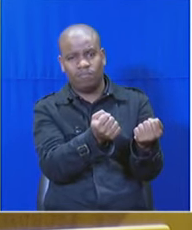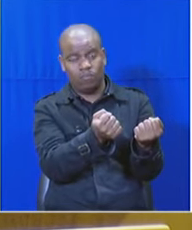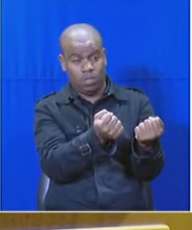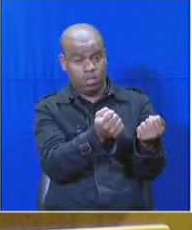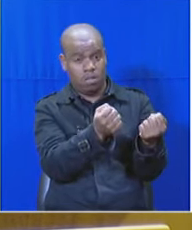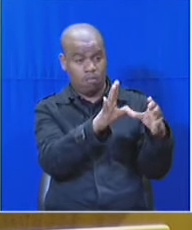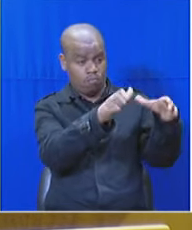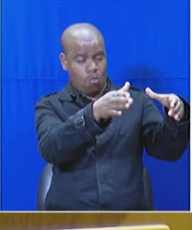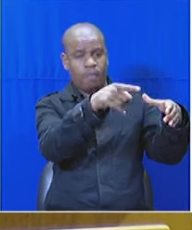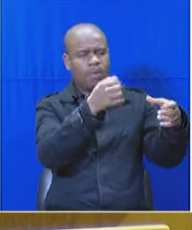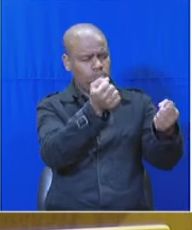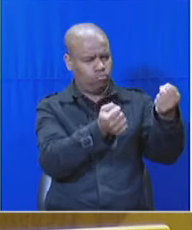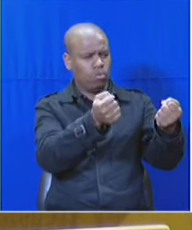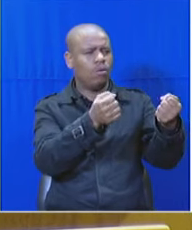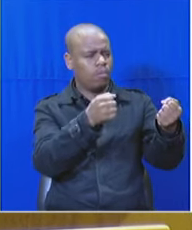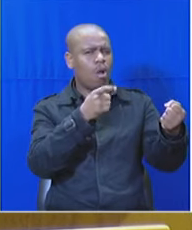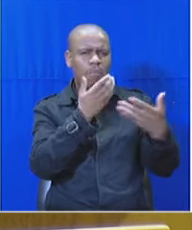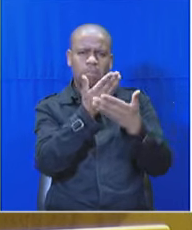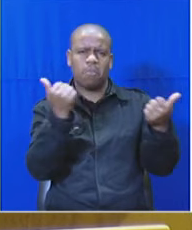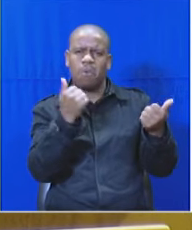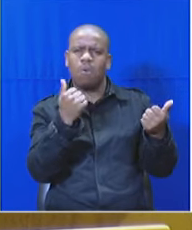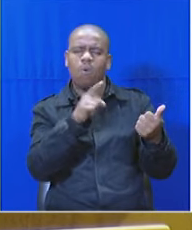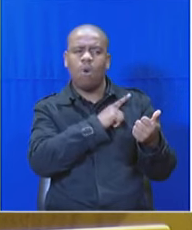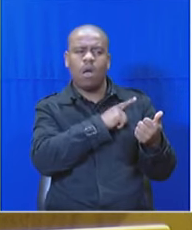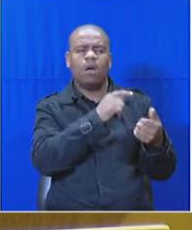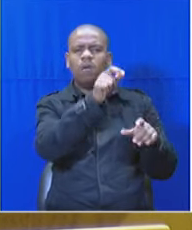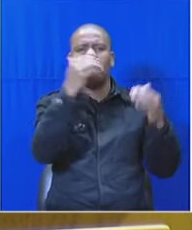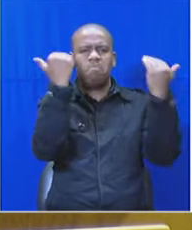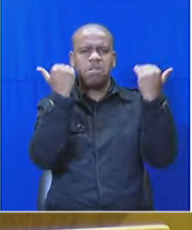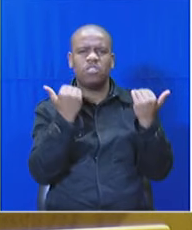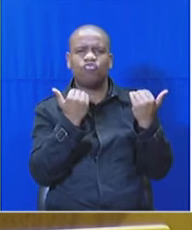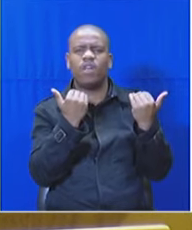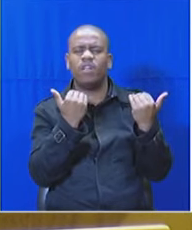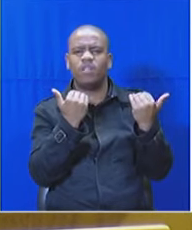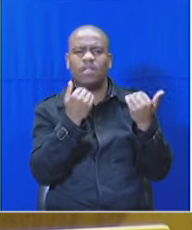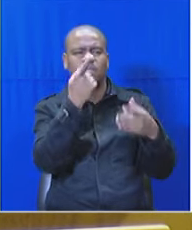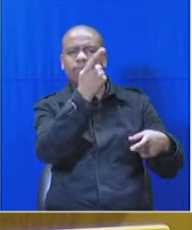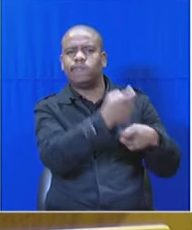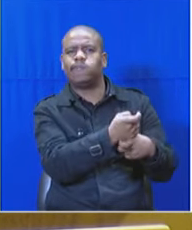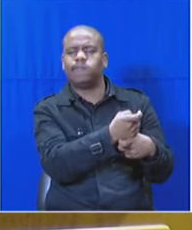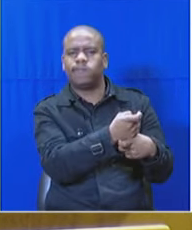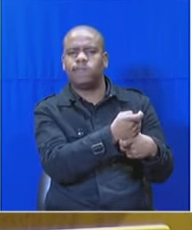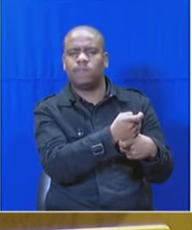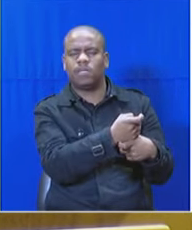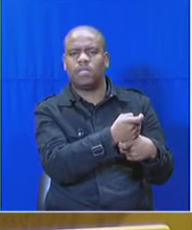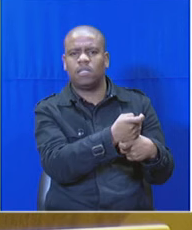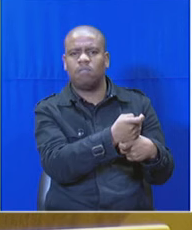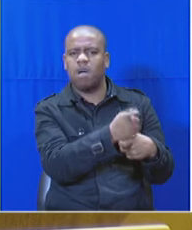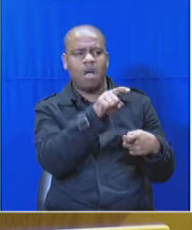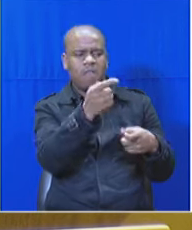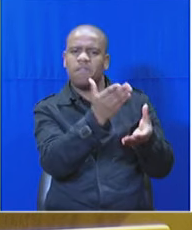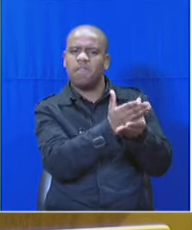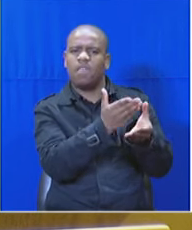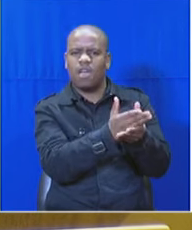cluster. There's no reason why magistrates cannot deal with certain cases of